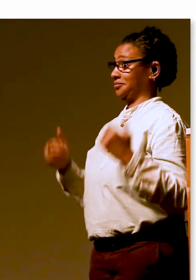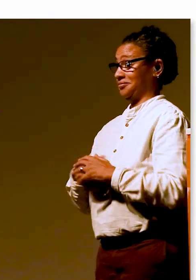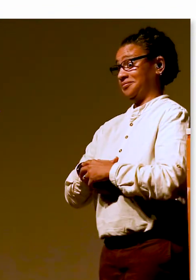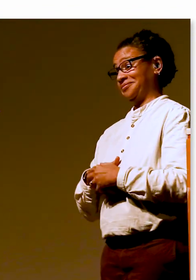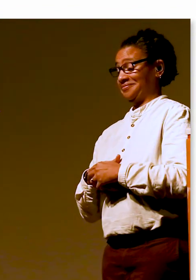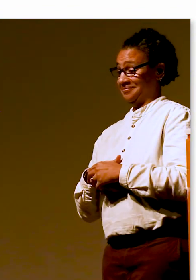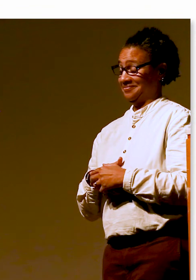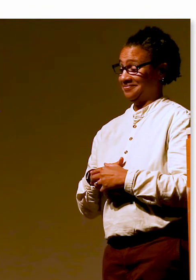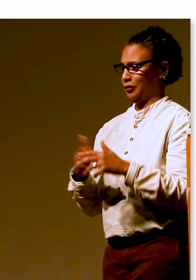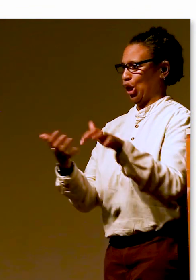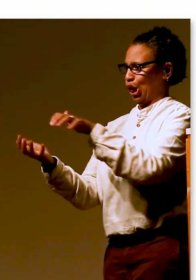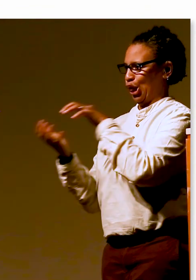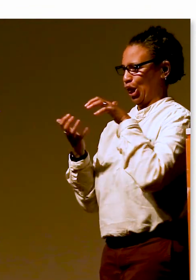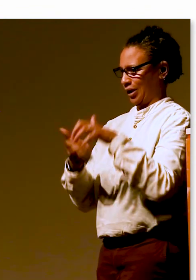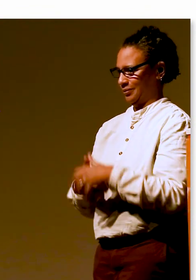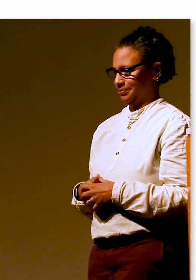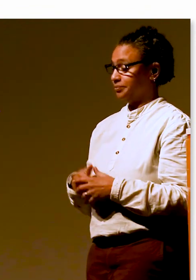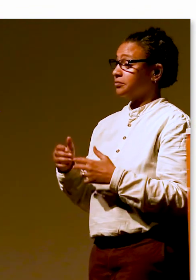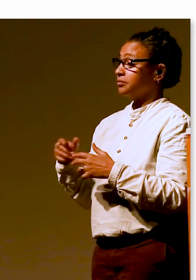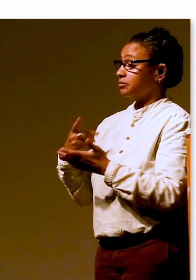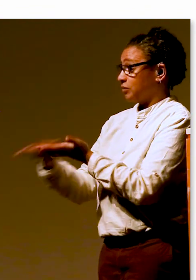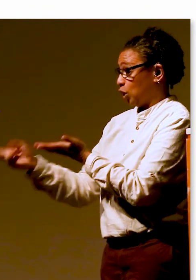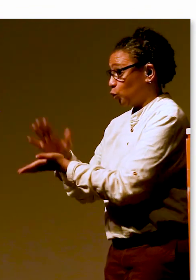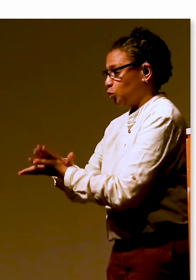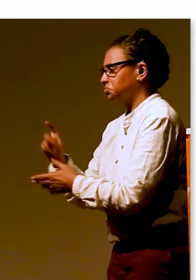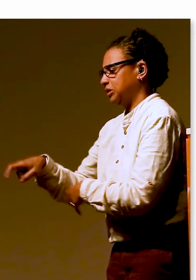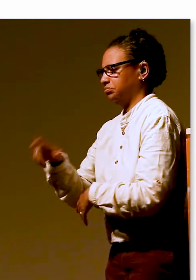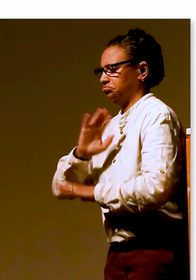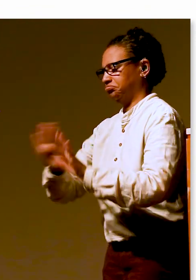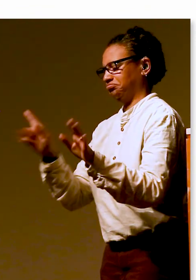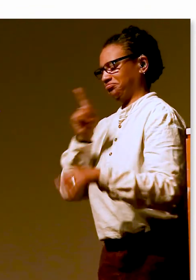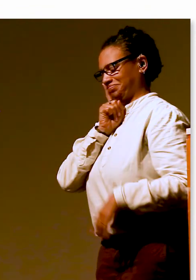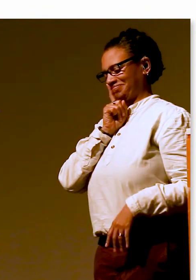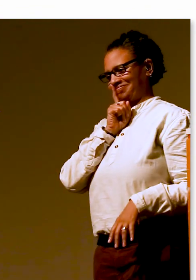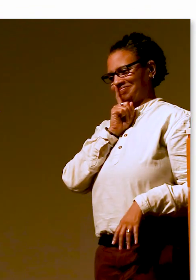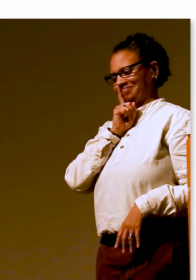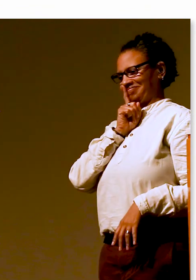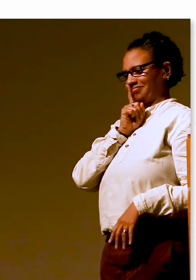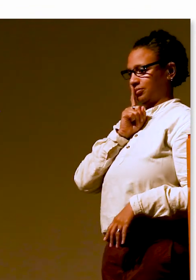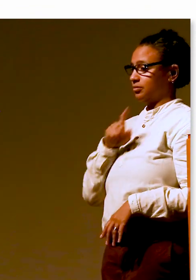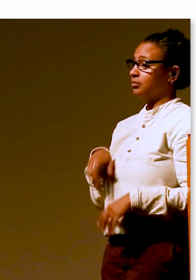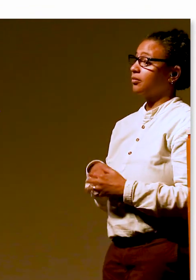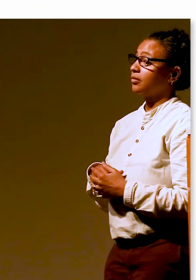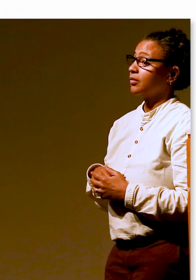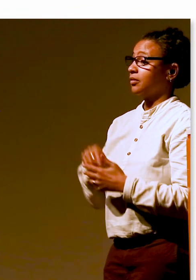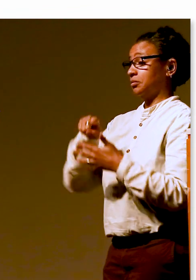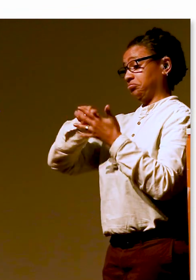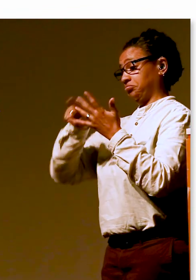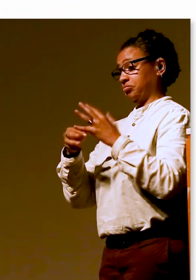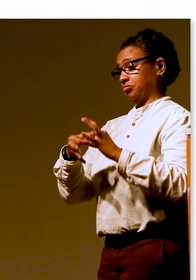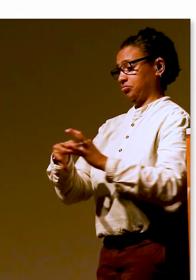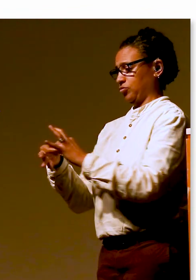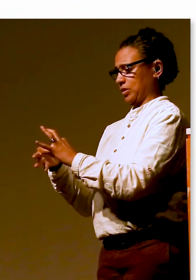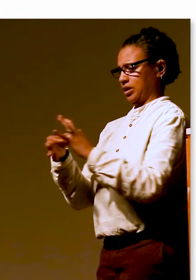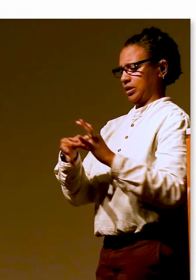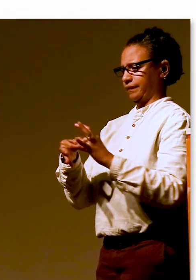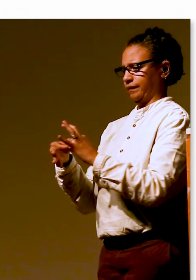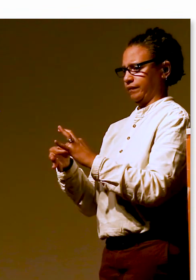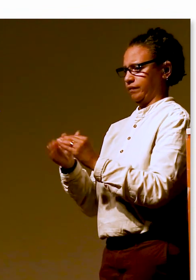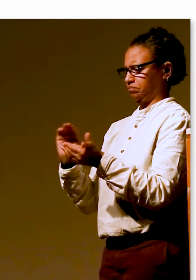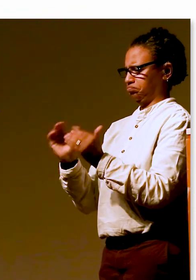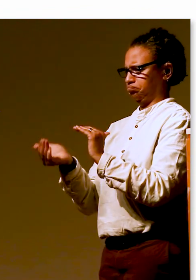But, which isn't say fail out of school, but I think all those things are kind of relative, right? But what